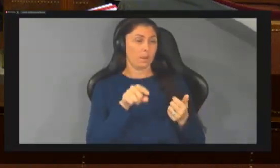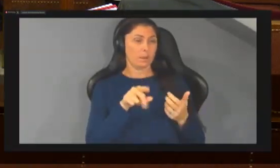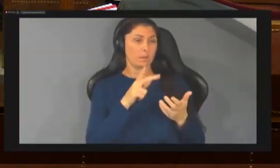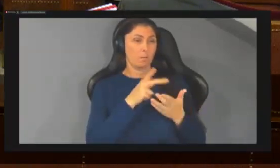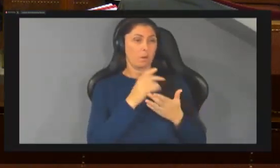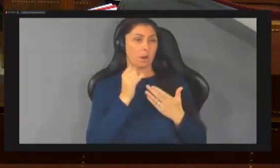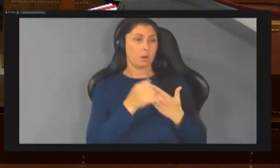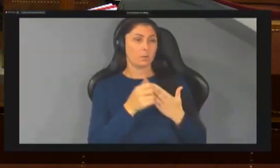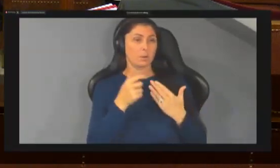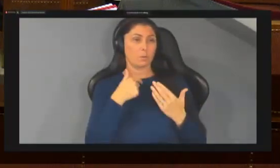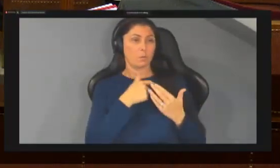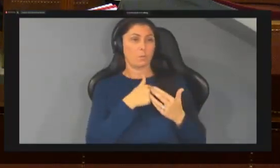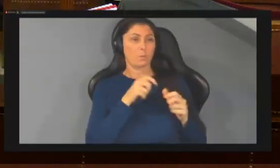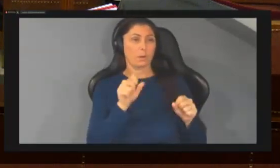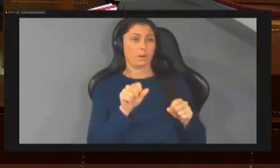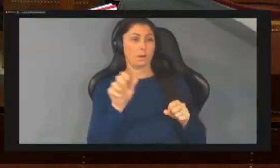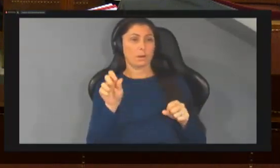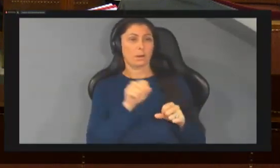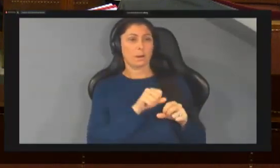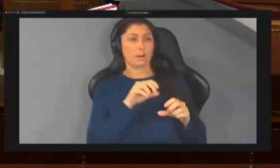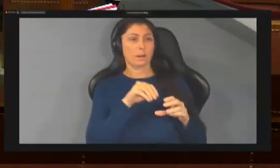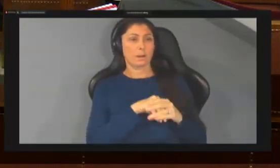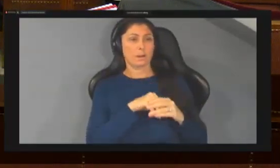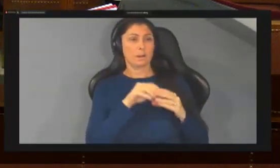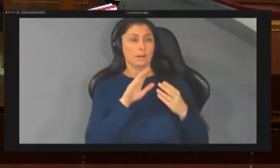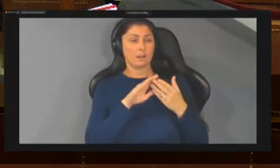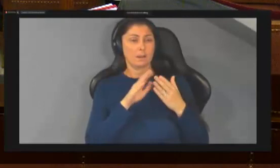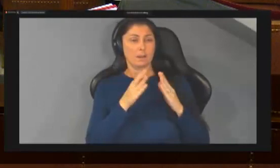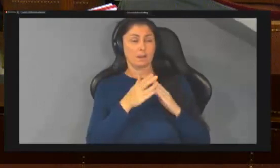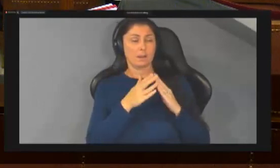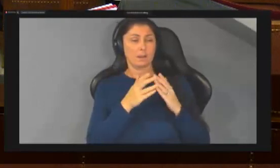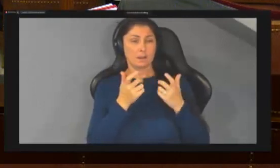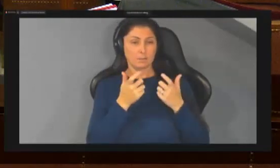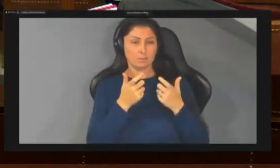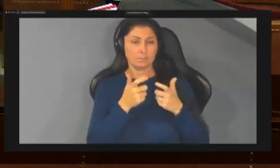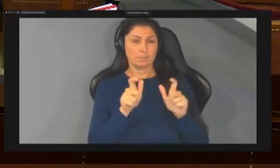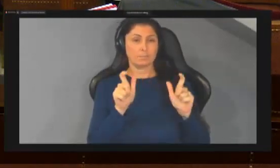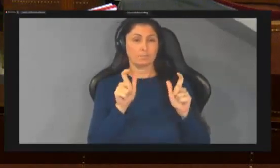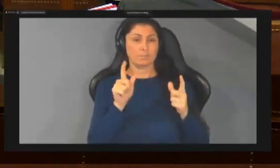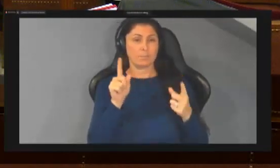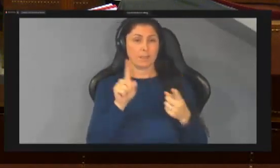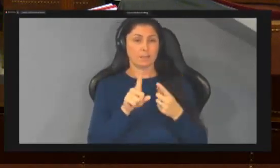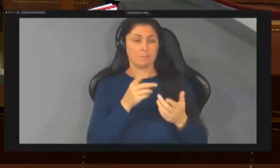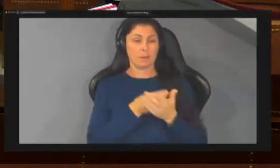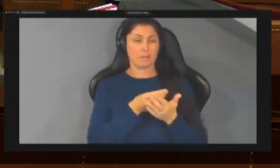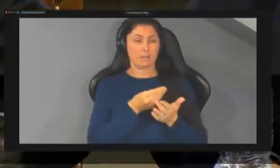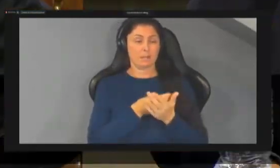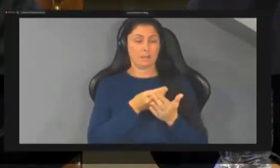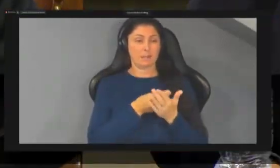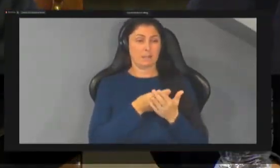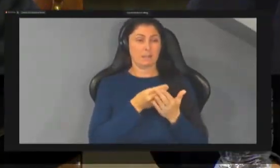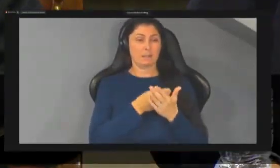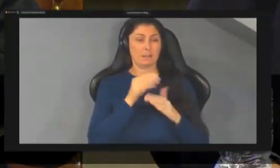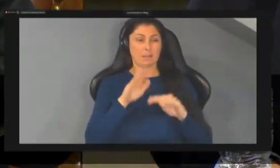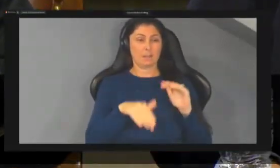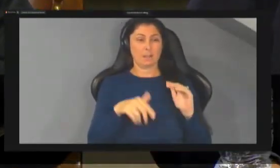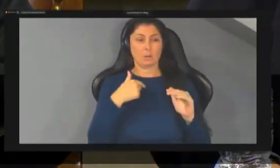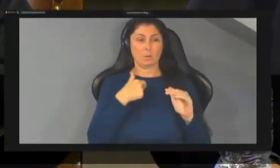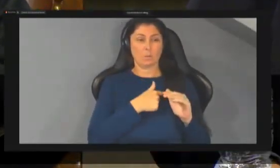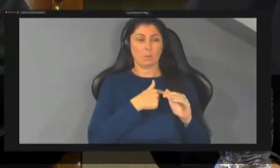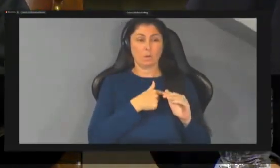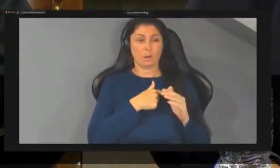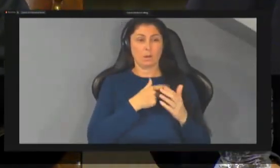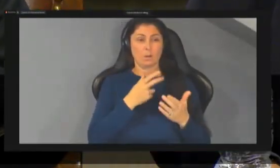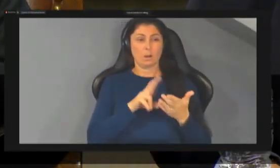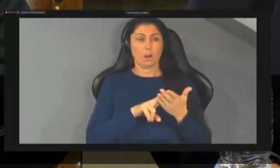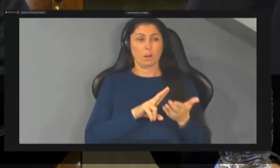take in-house and do for significantly less money than if we were to contract to do